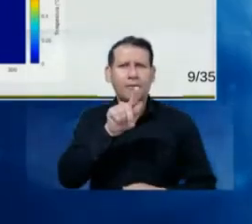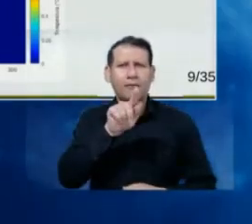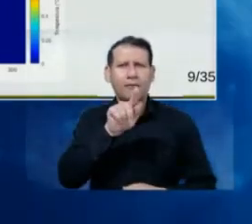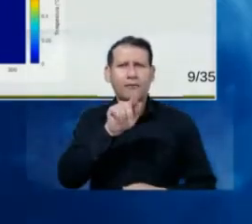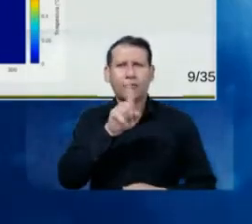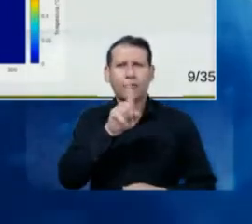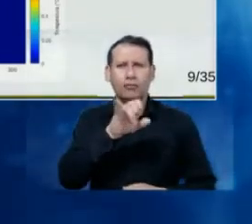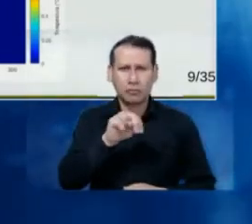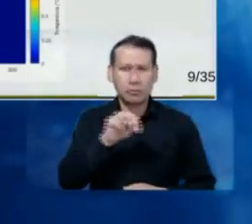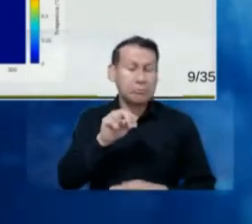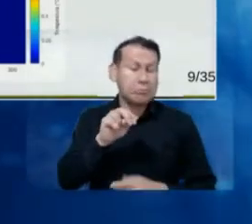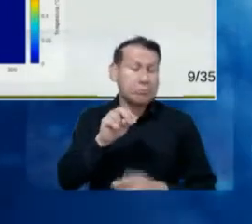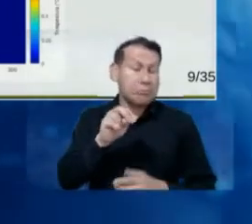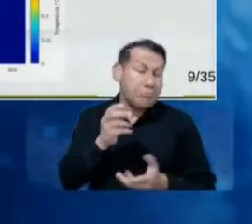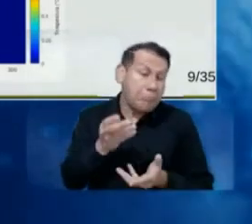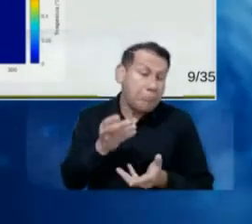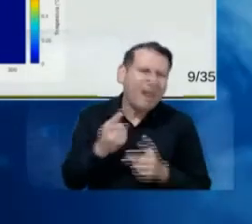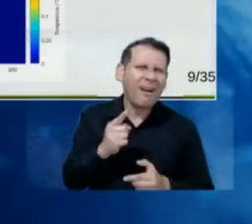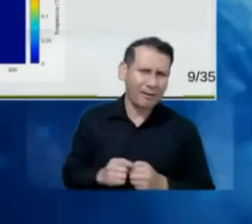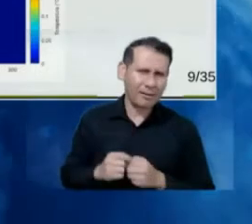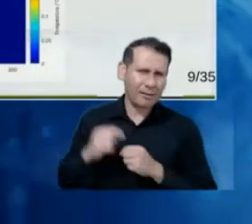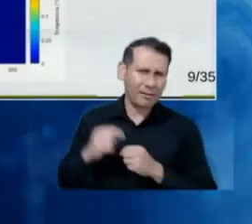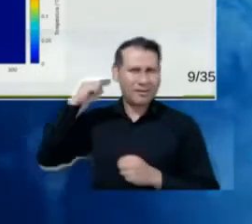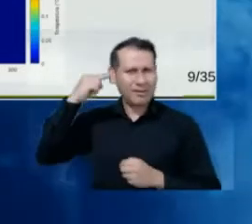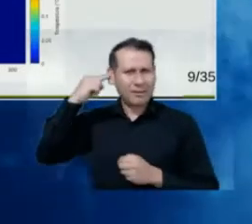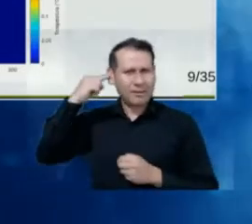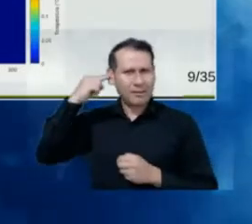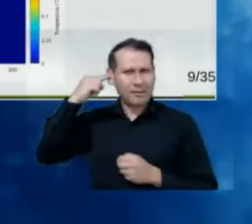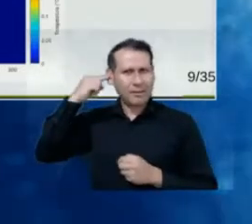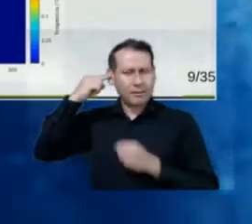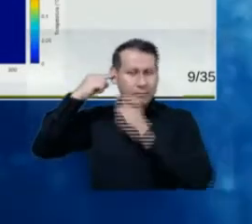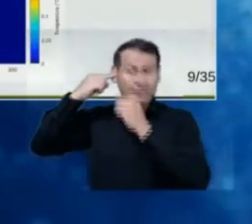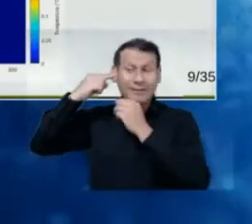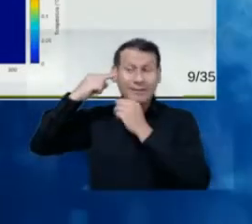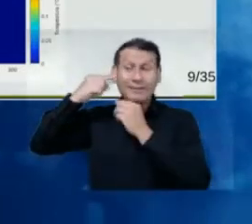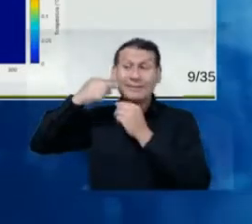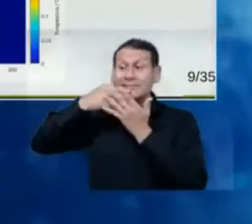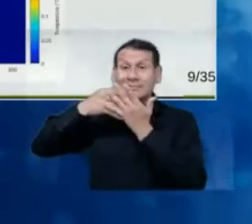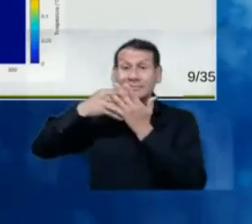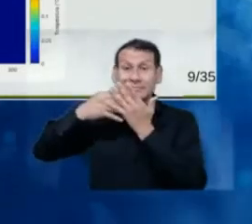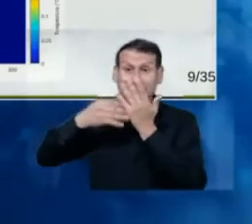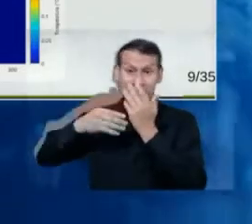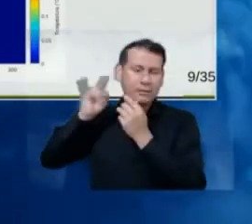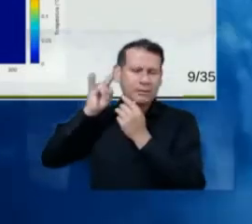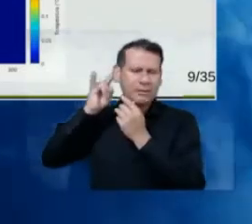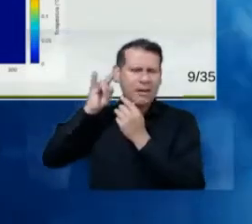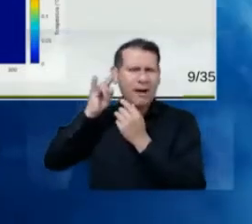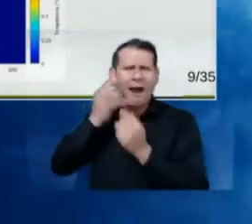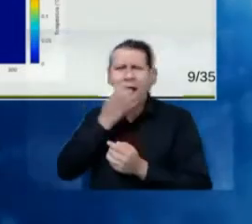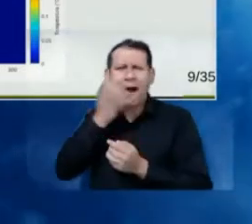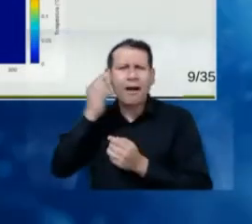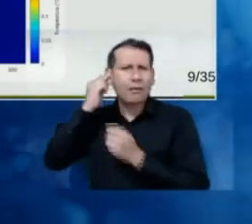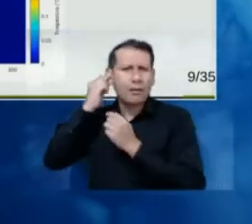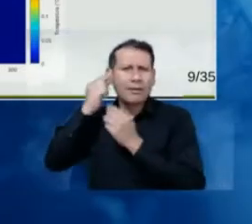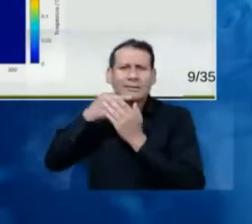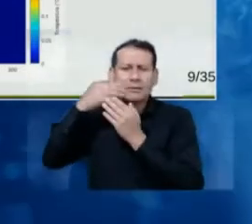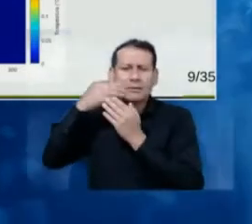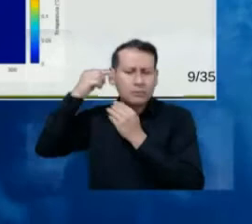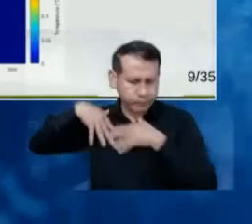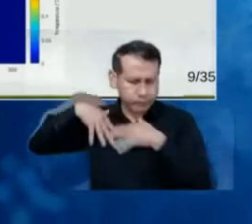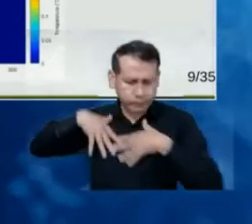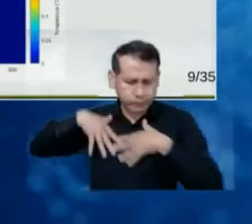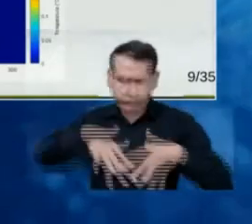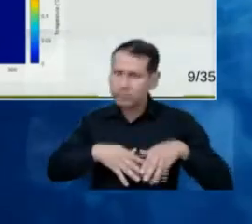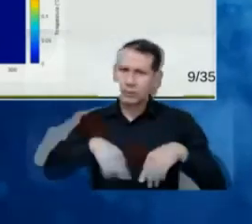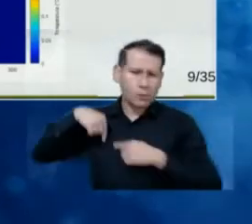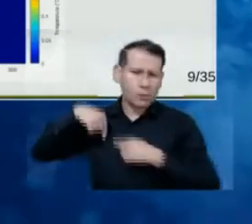This is actually the heat dissipation through blood flow into the tissue. And it actually includes